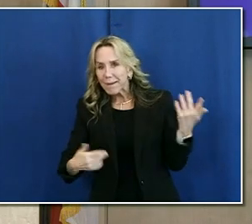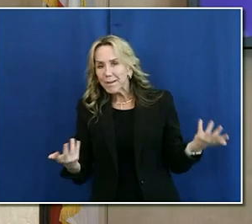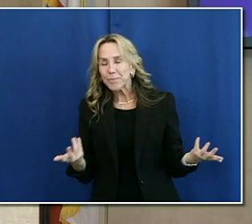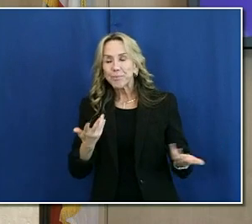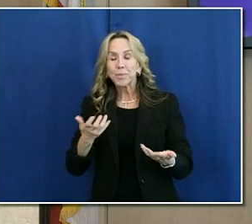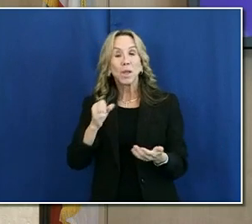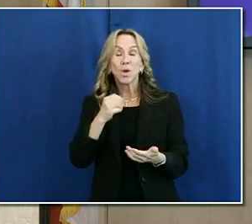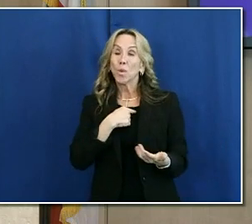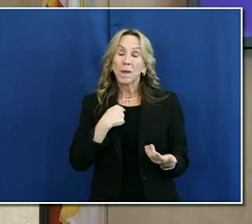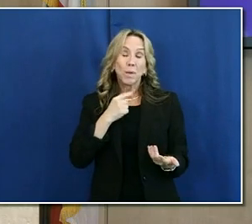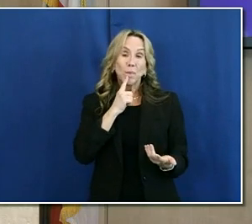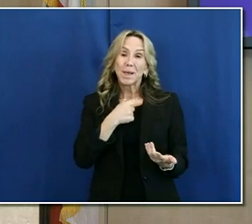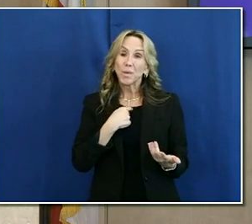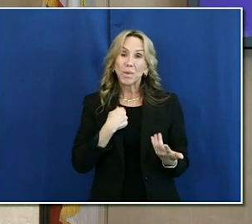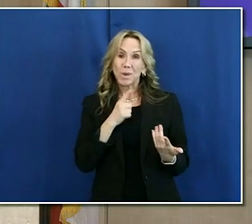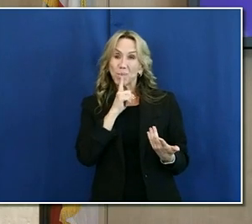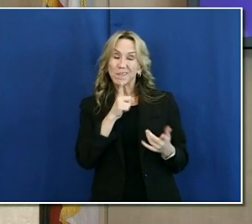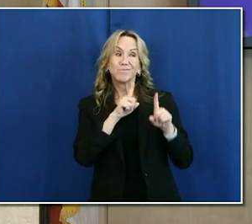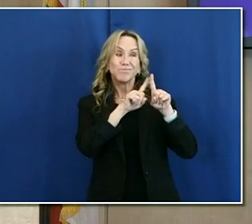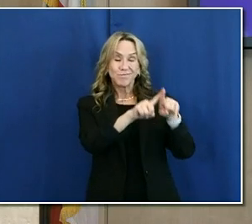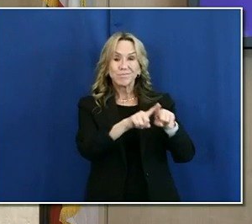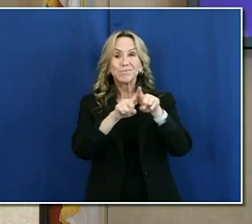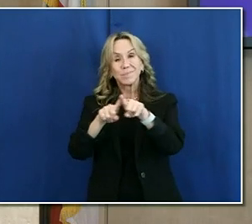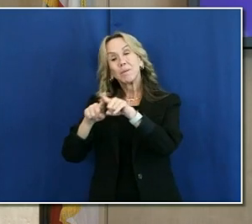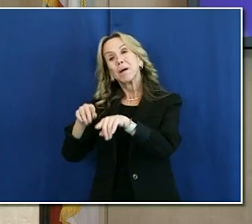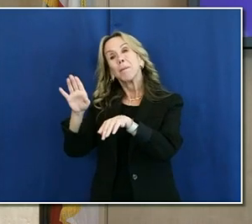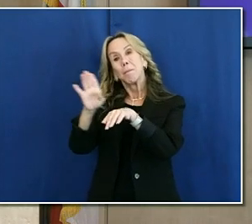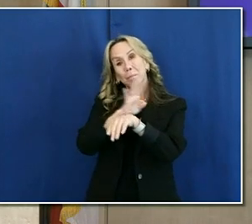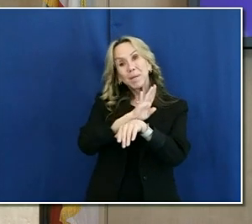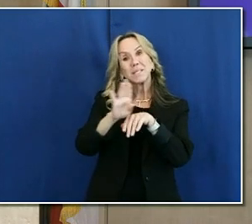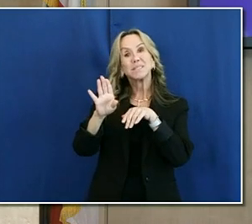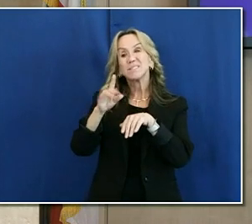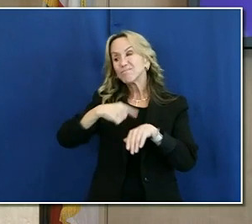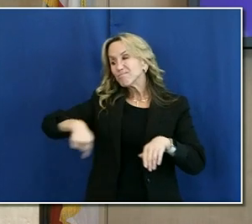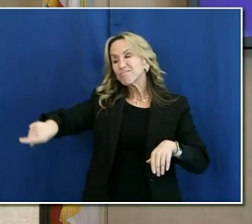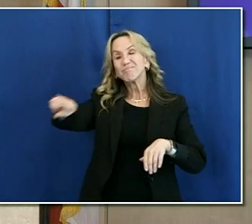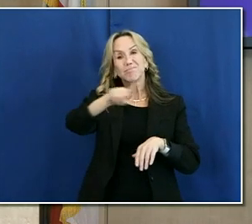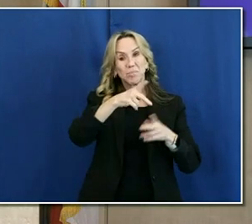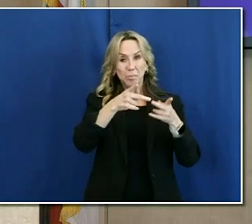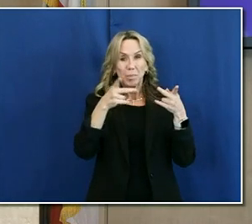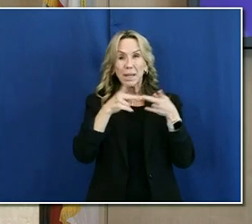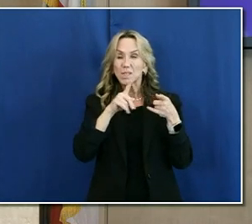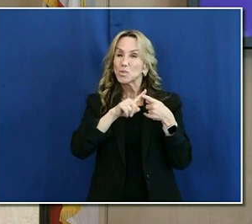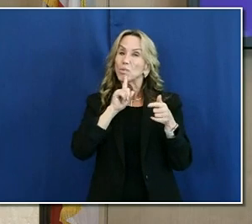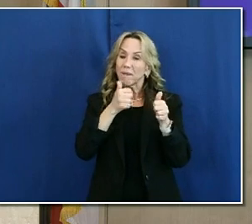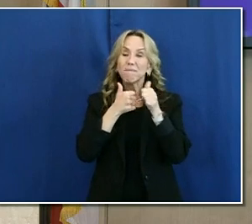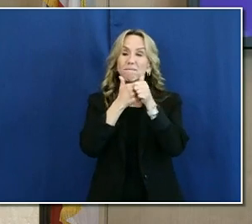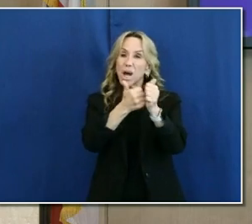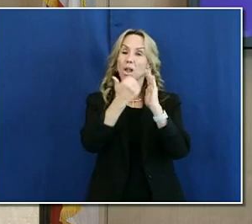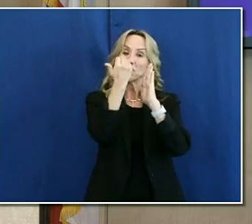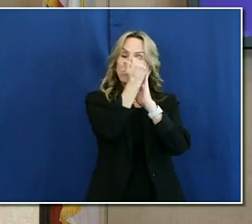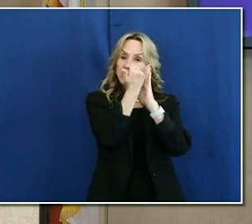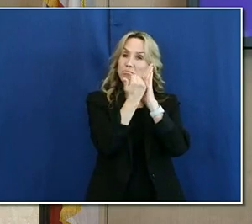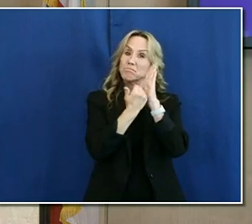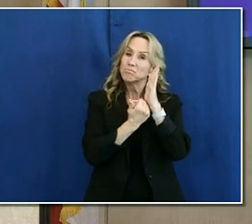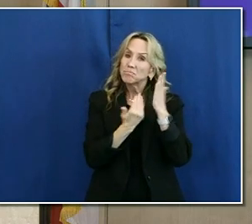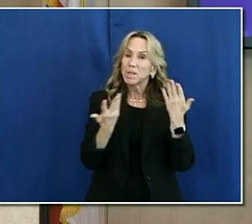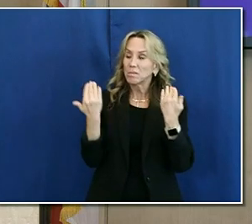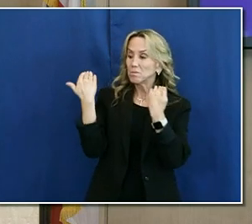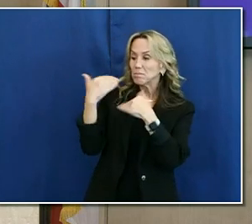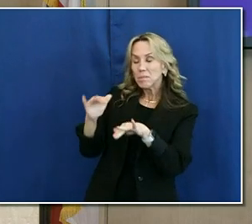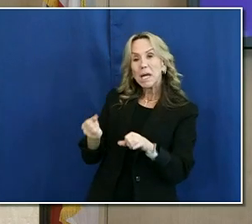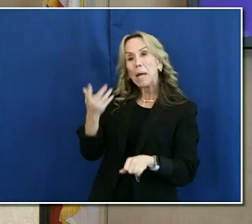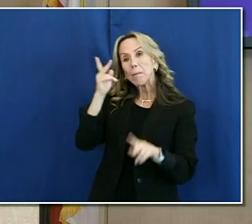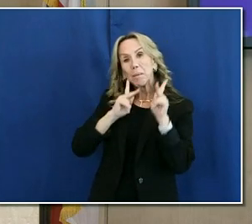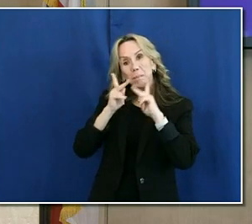dependent upon is all of the businesses and entities out there to follow the guidance. And if they follow the guidance surrounding occupancy, surrounding requirements around face